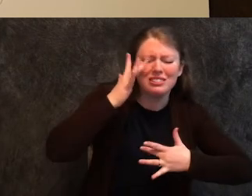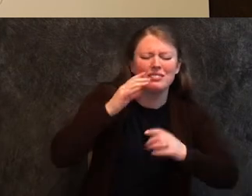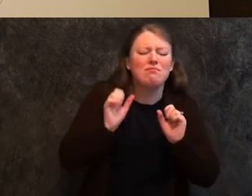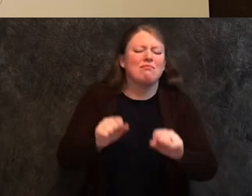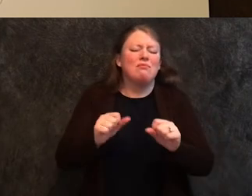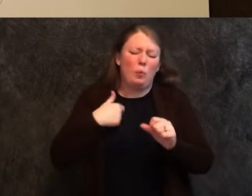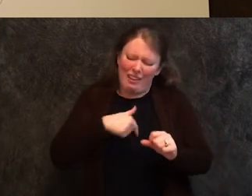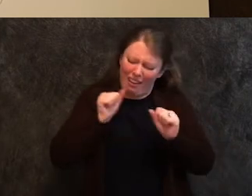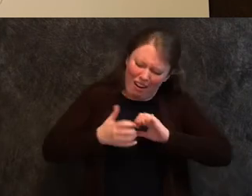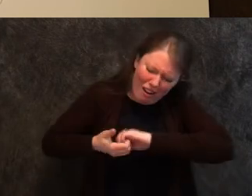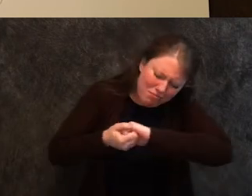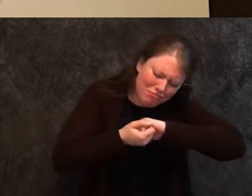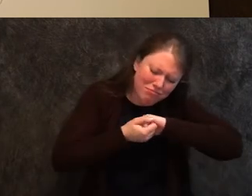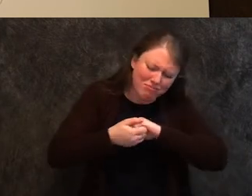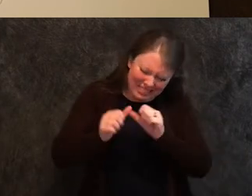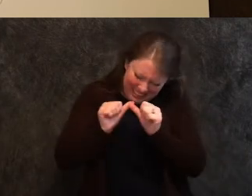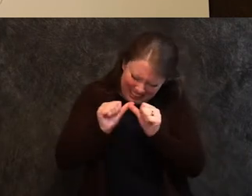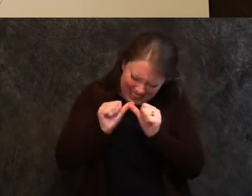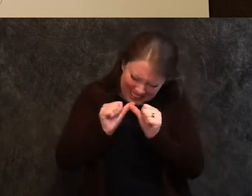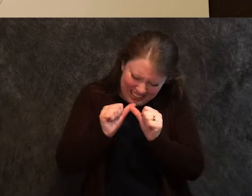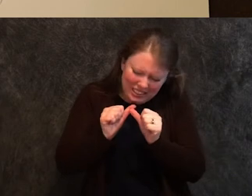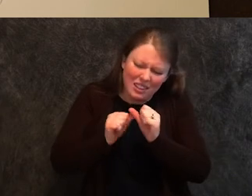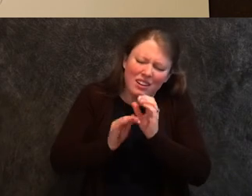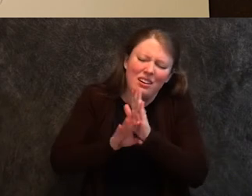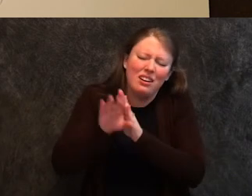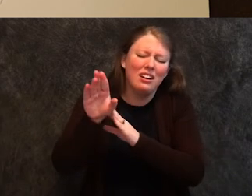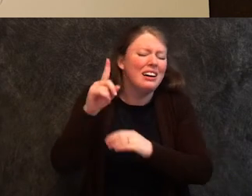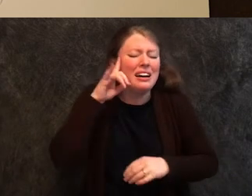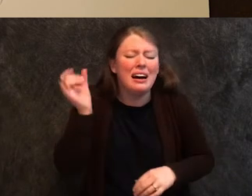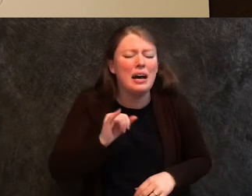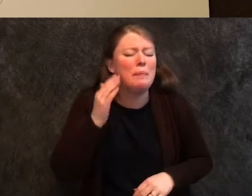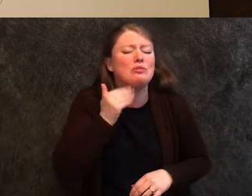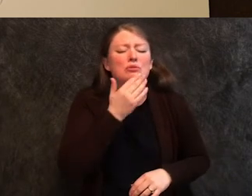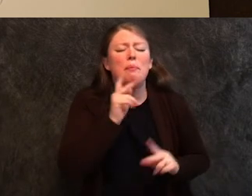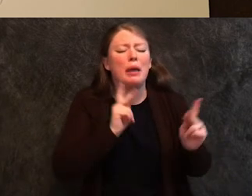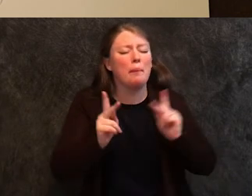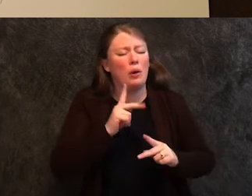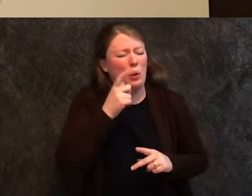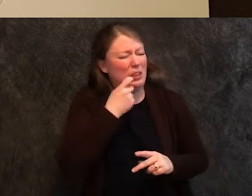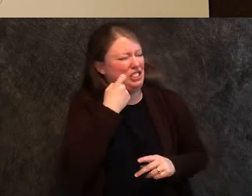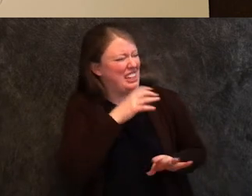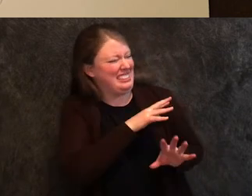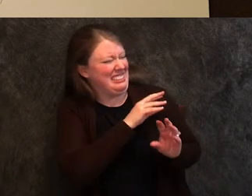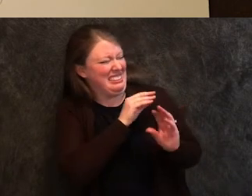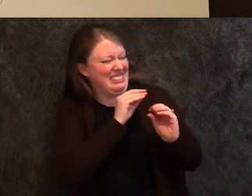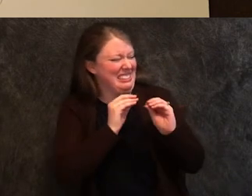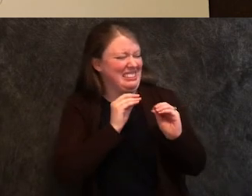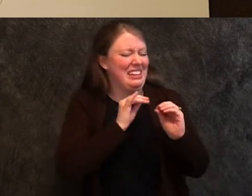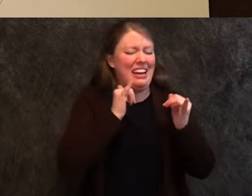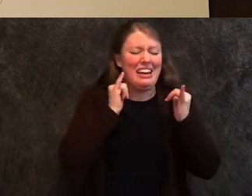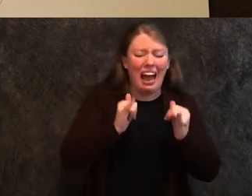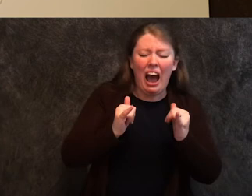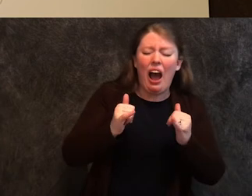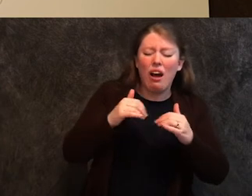can hold together in this time, like the Israelites who marched through the wilderness with their God in front